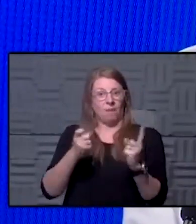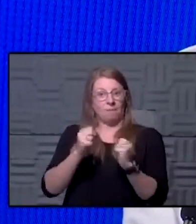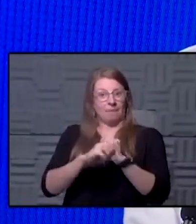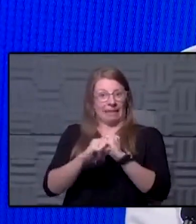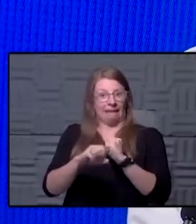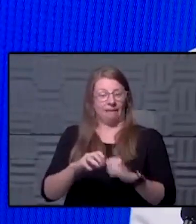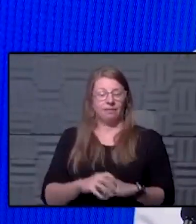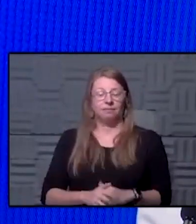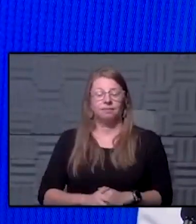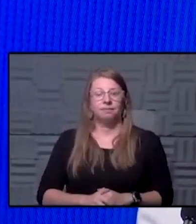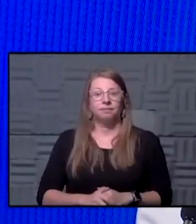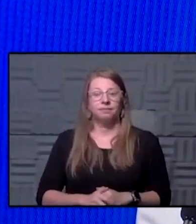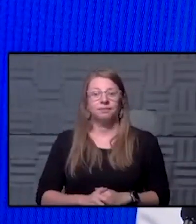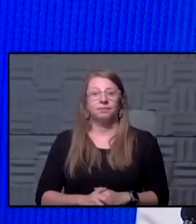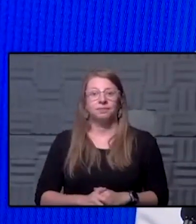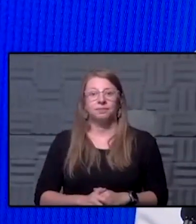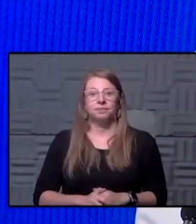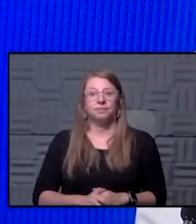media.